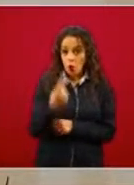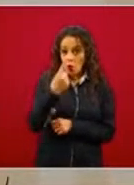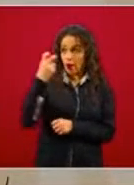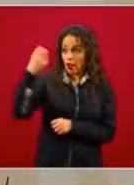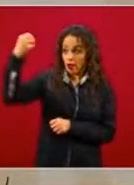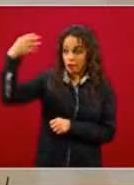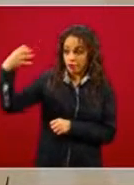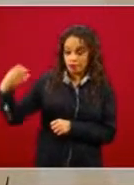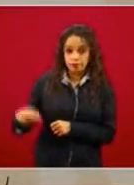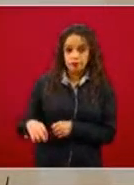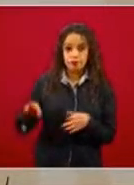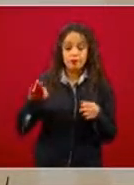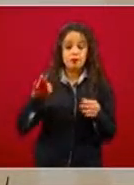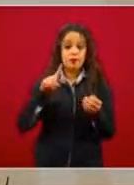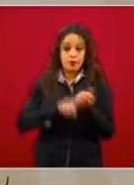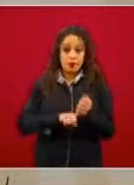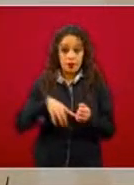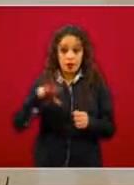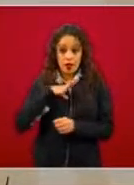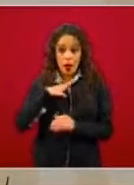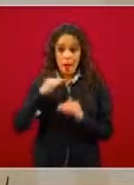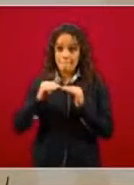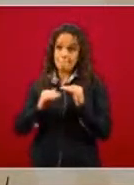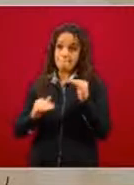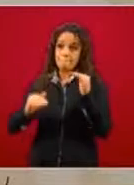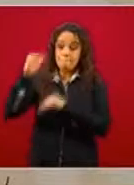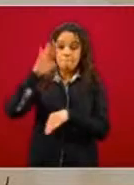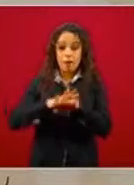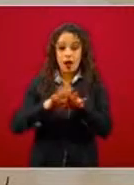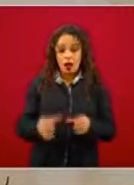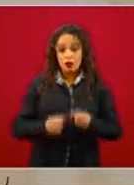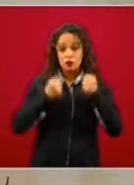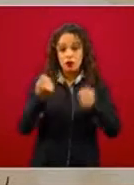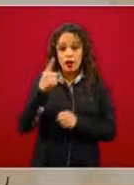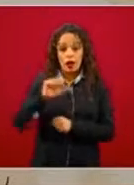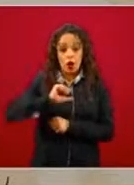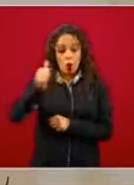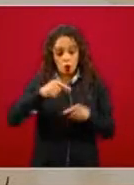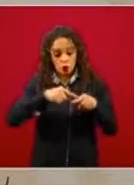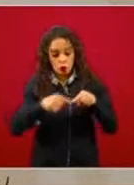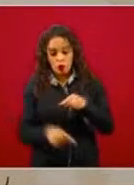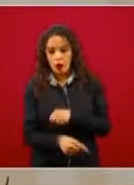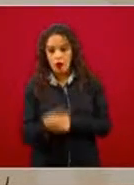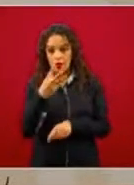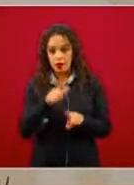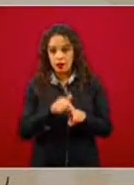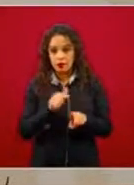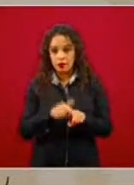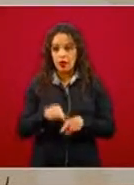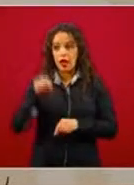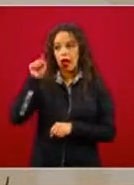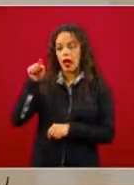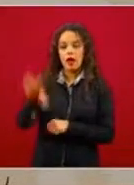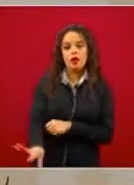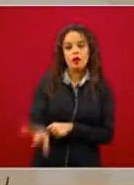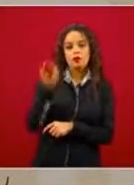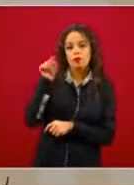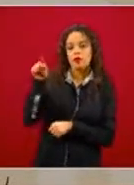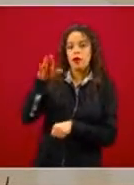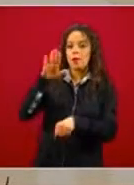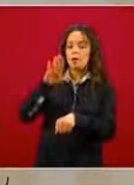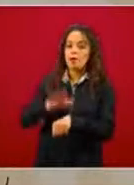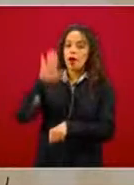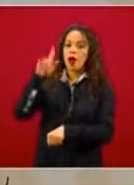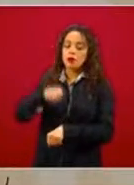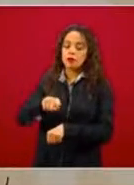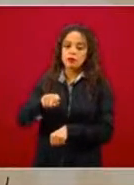those particular indexes is at its top level or it's above the other three, we should take as a final